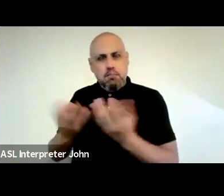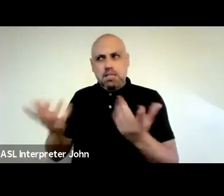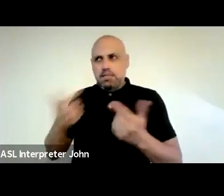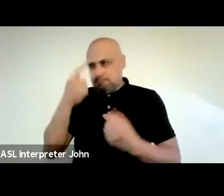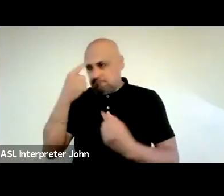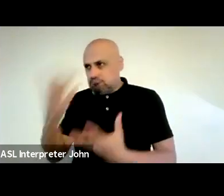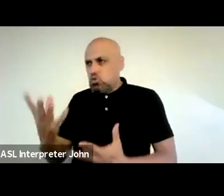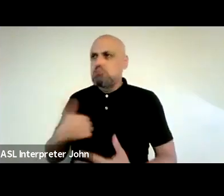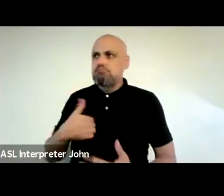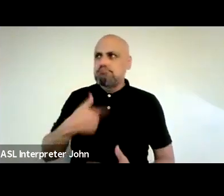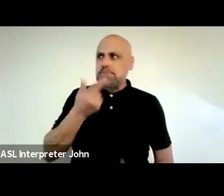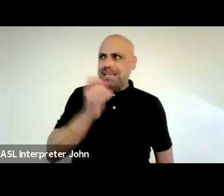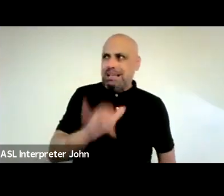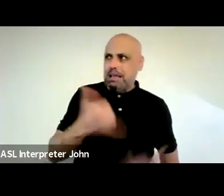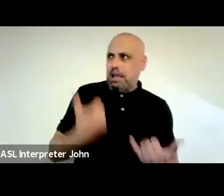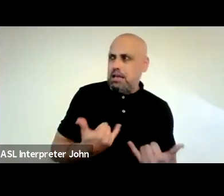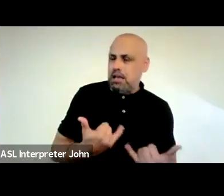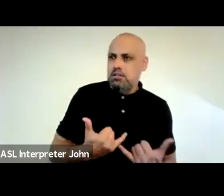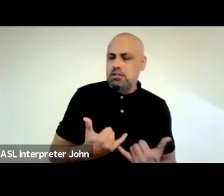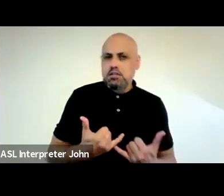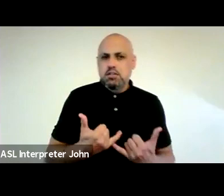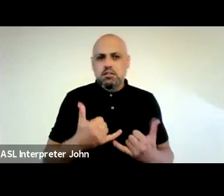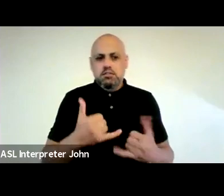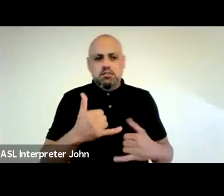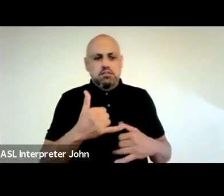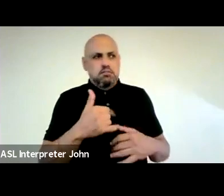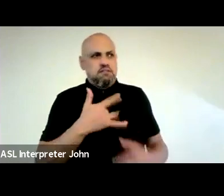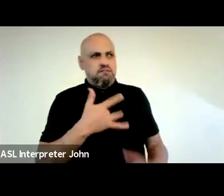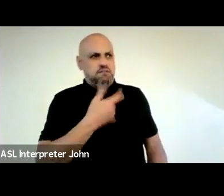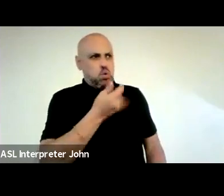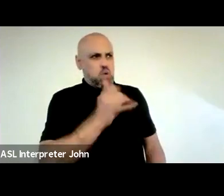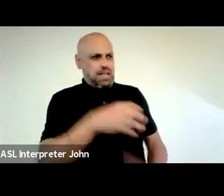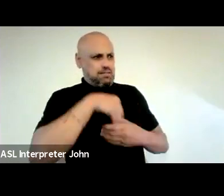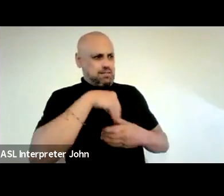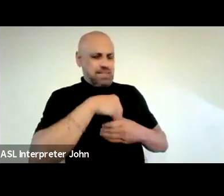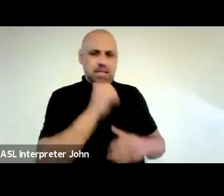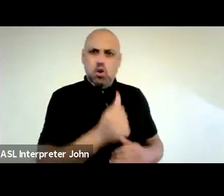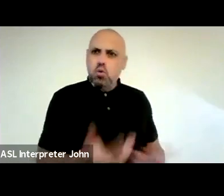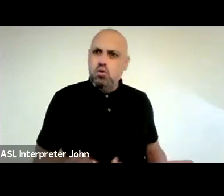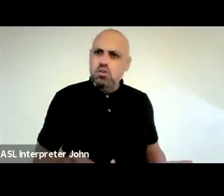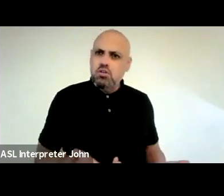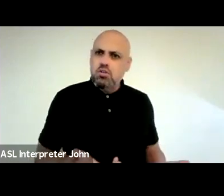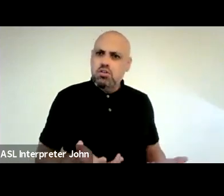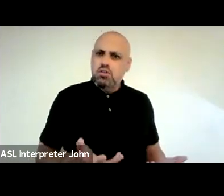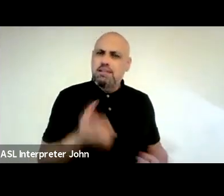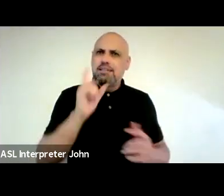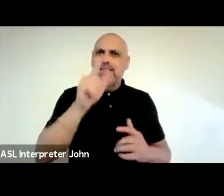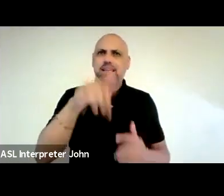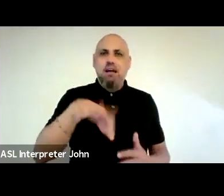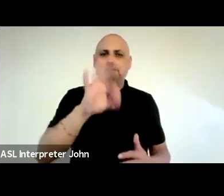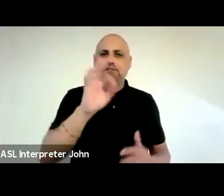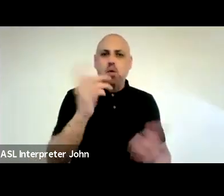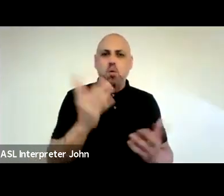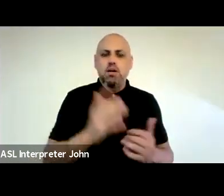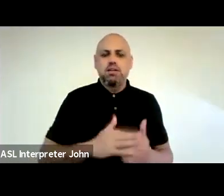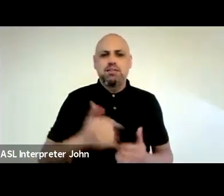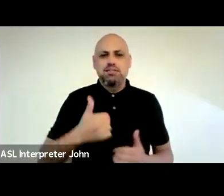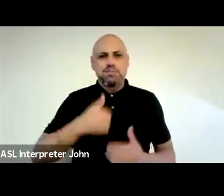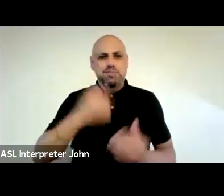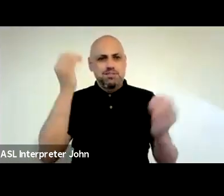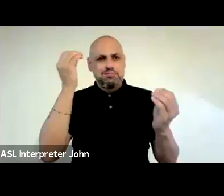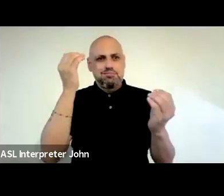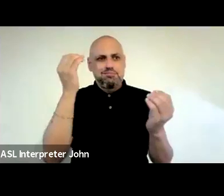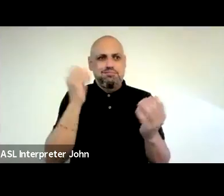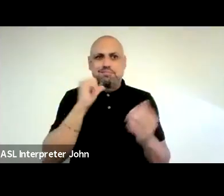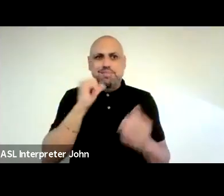gay man, I no longer felt gay. What I would later discover is that I was unknowingly